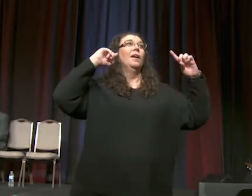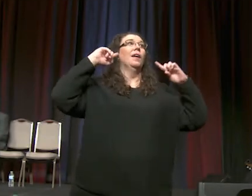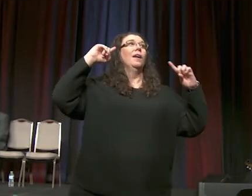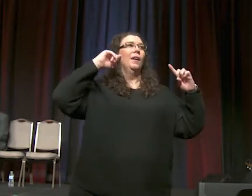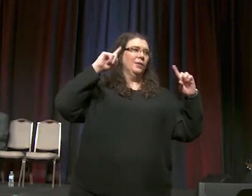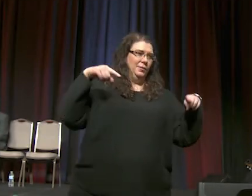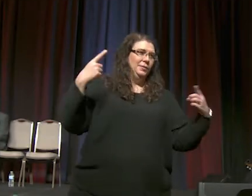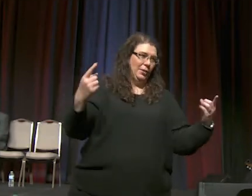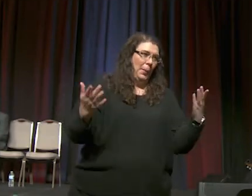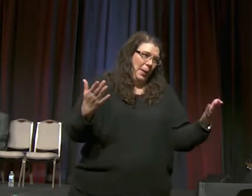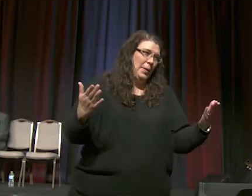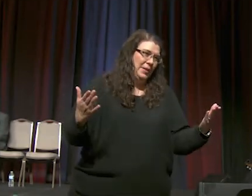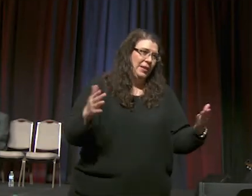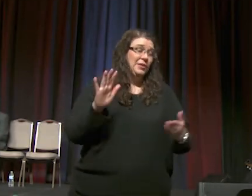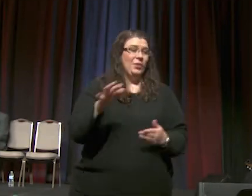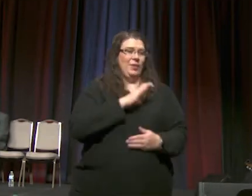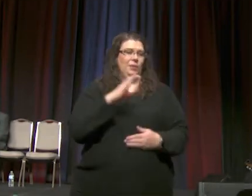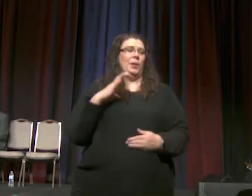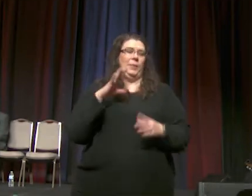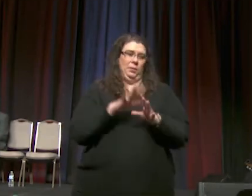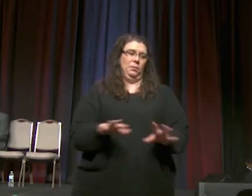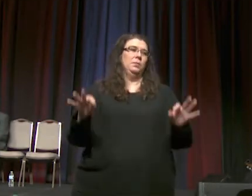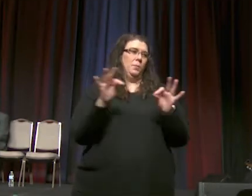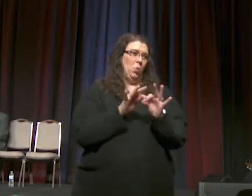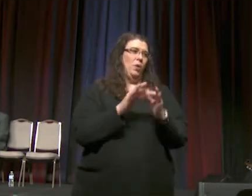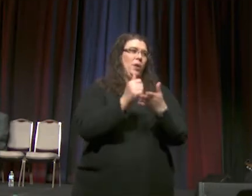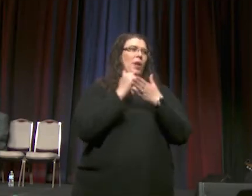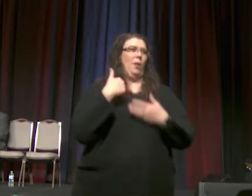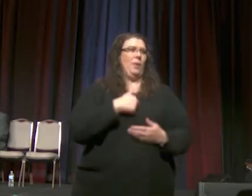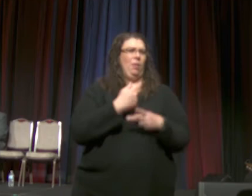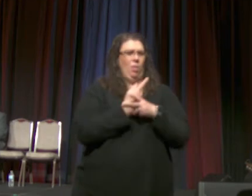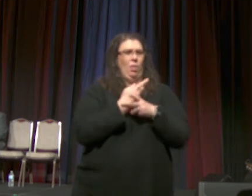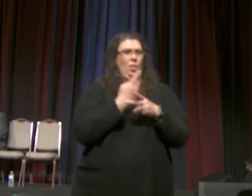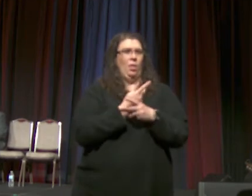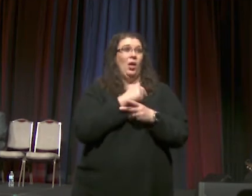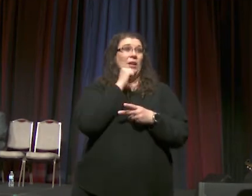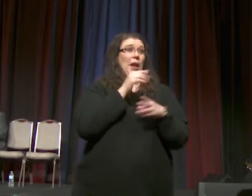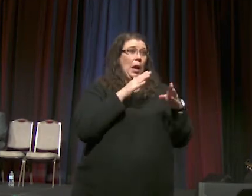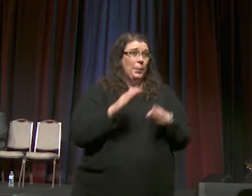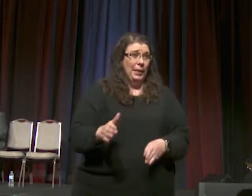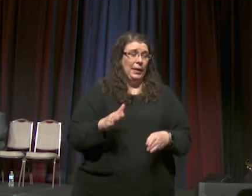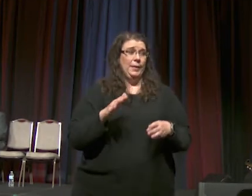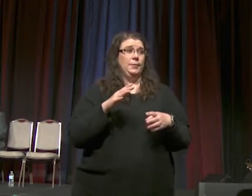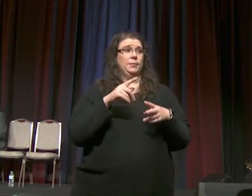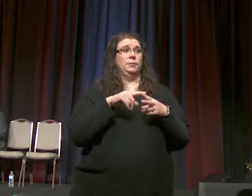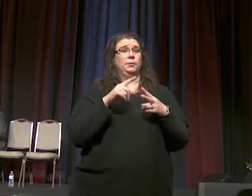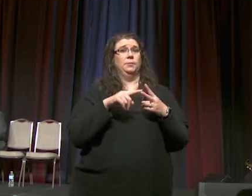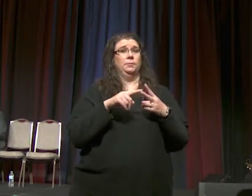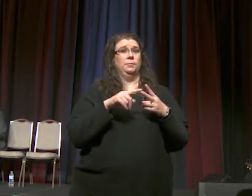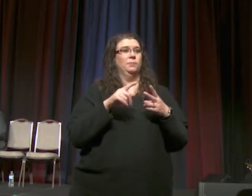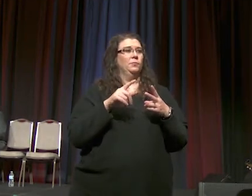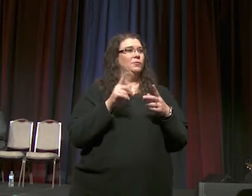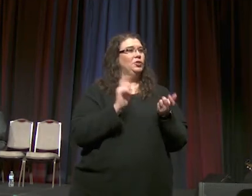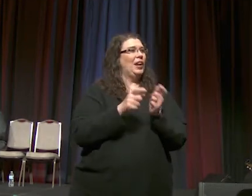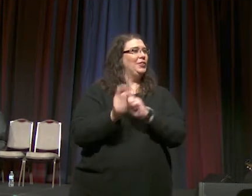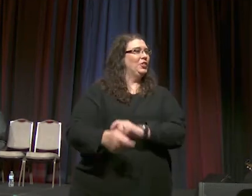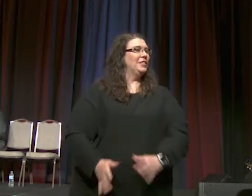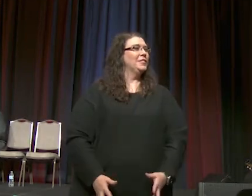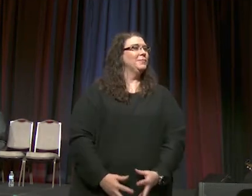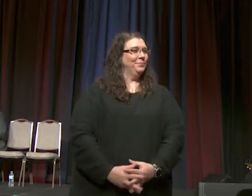So that committee will be important in helping us deal with unplanned changes.